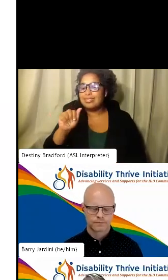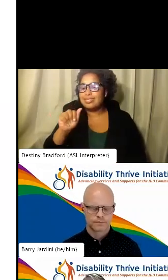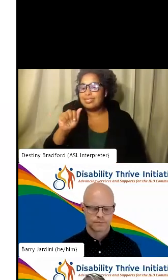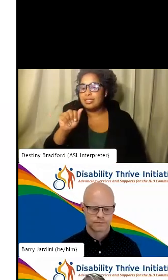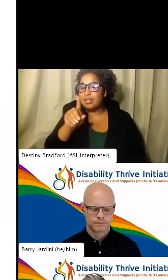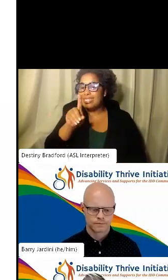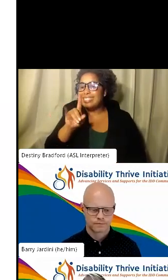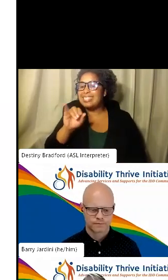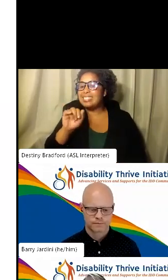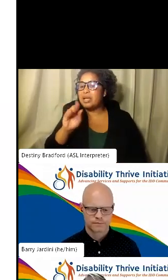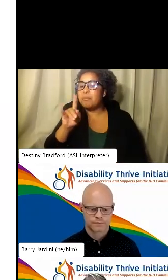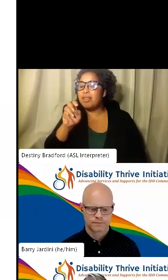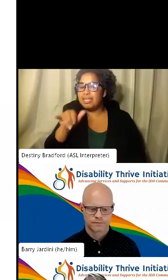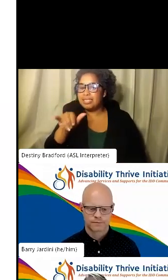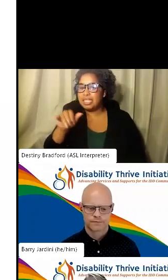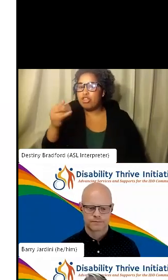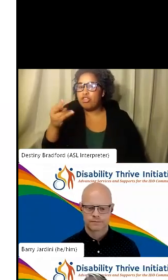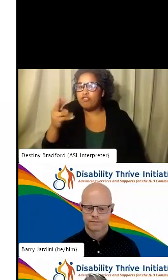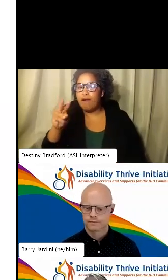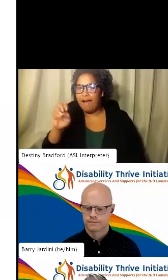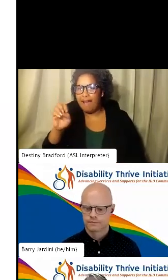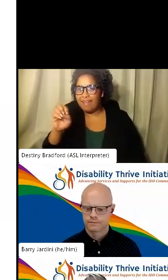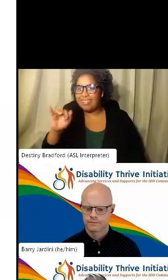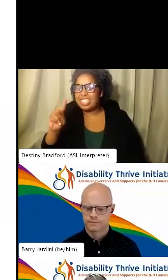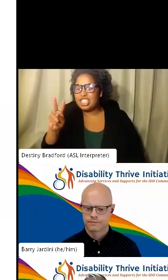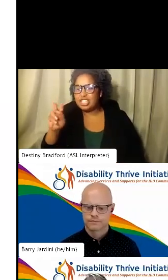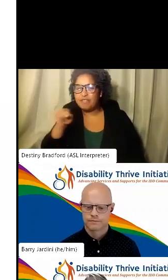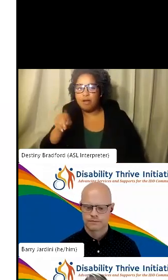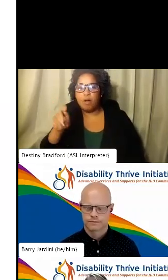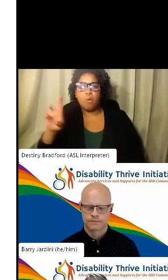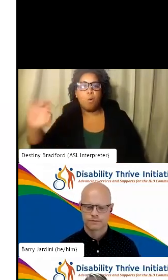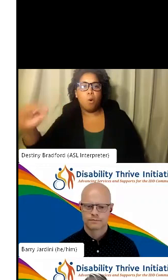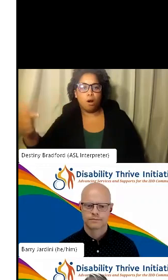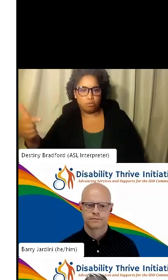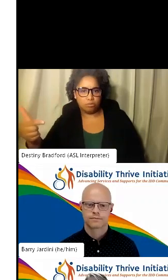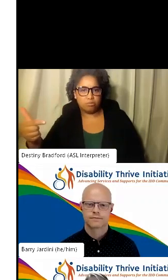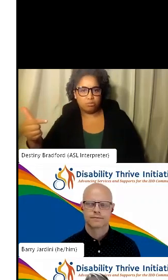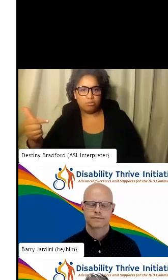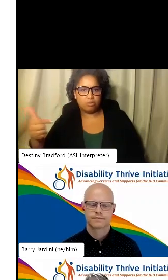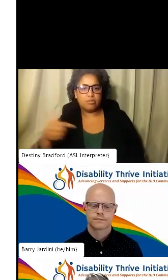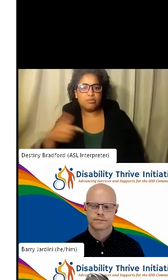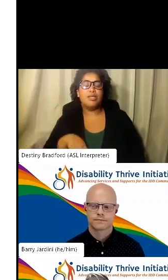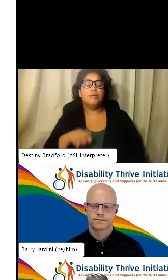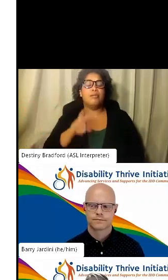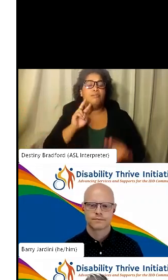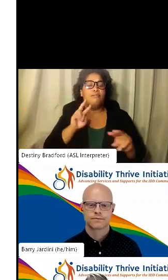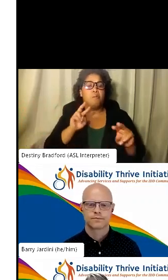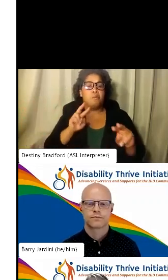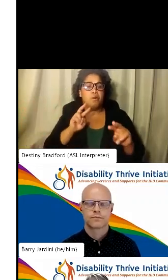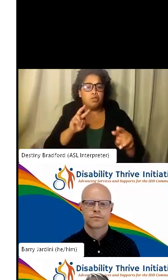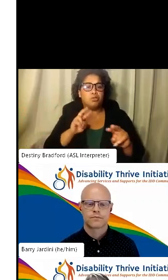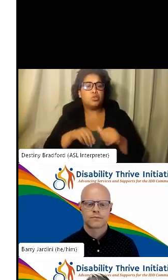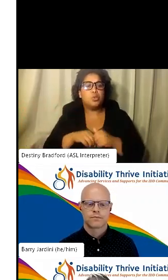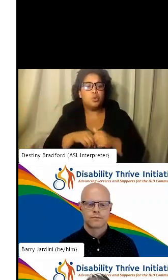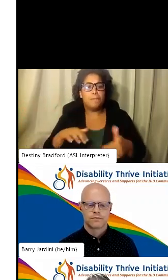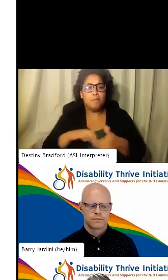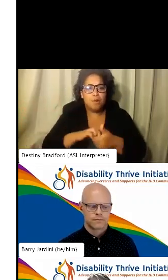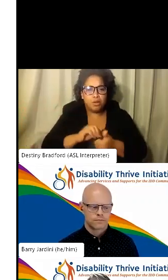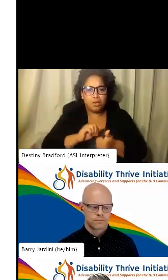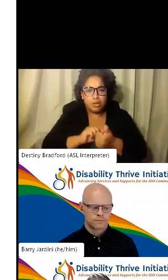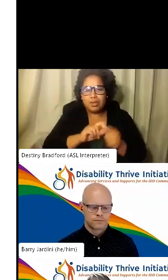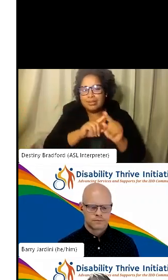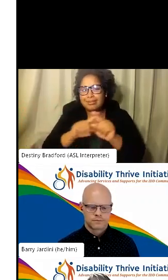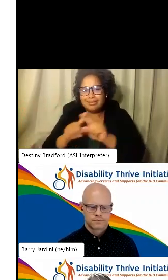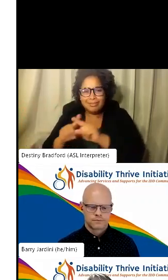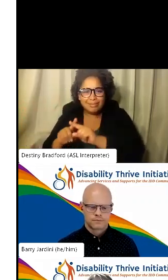www.disabilitythriveinitiative.org. We look forward to continuing to partner with service providers and other professionals, individuals using the